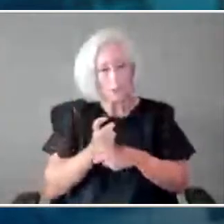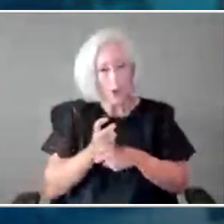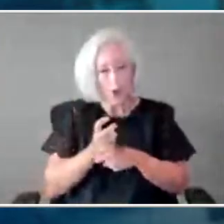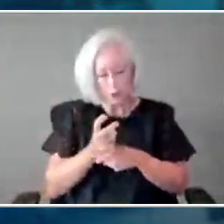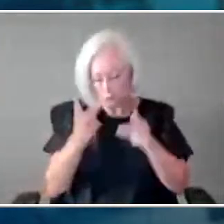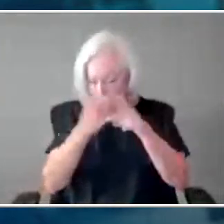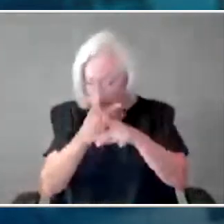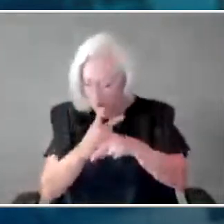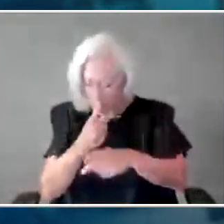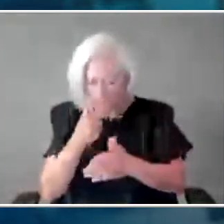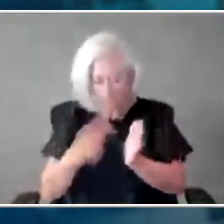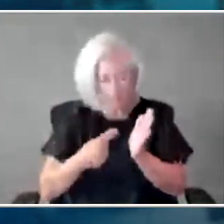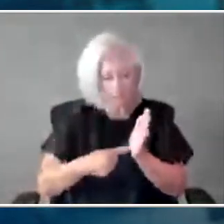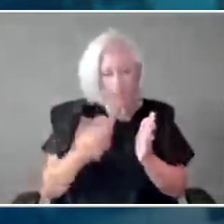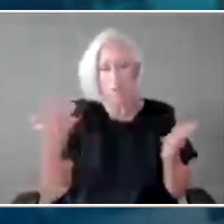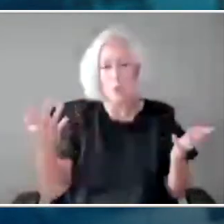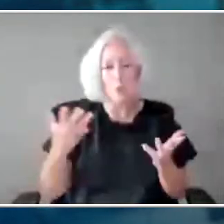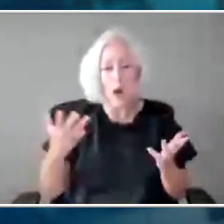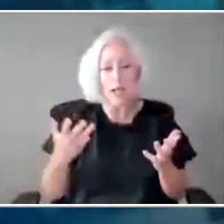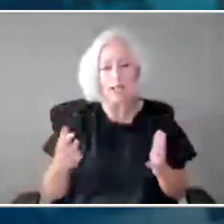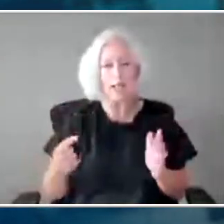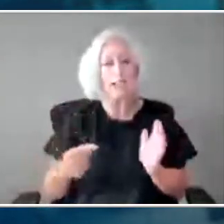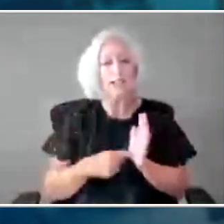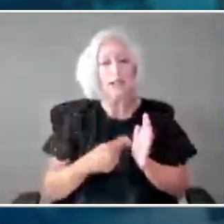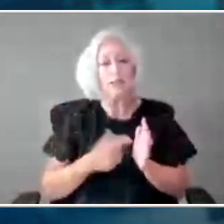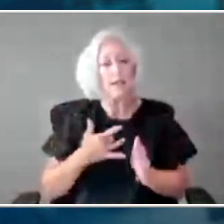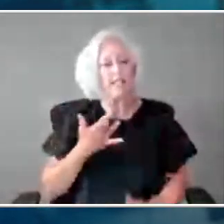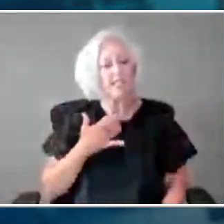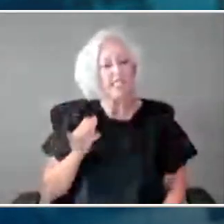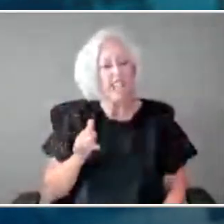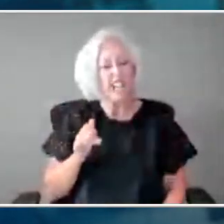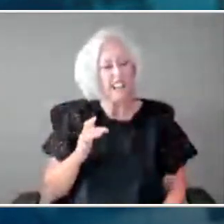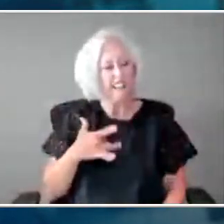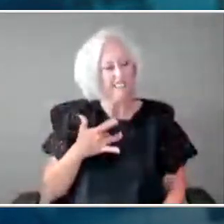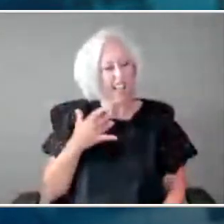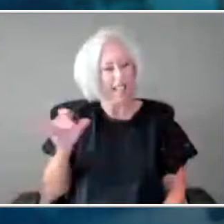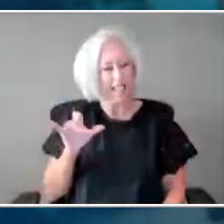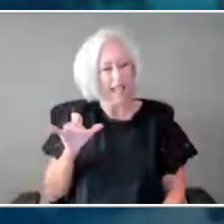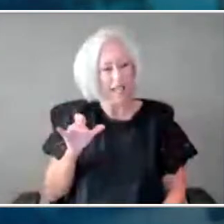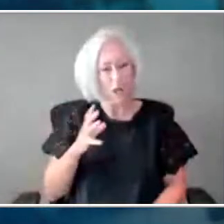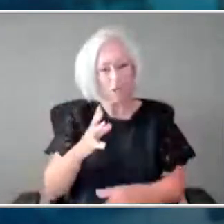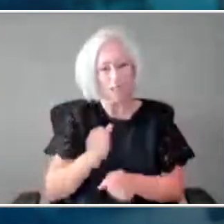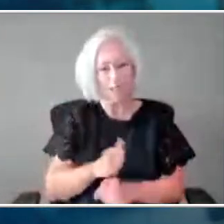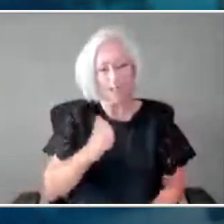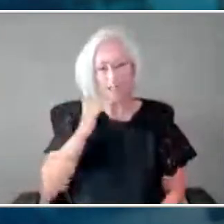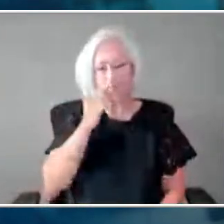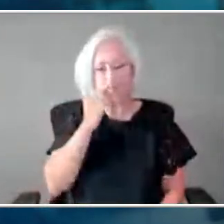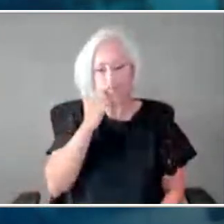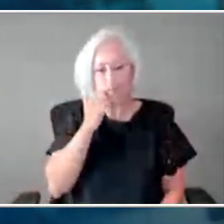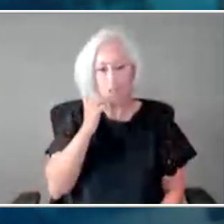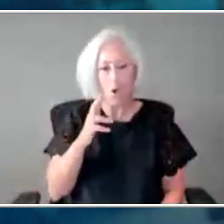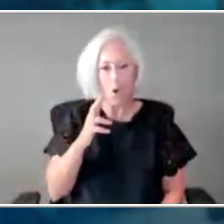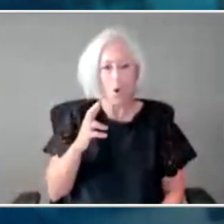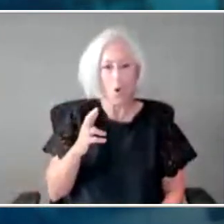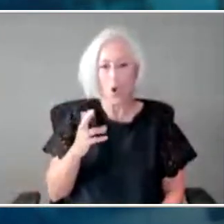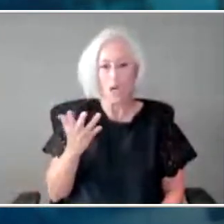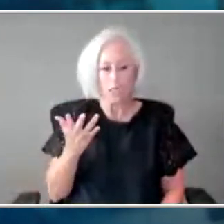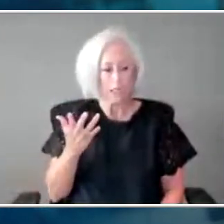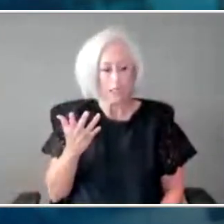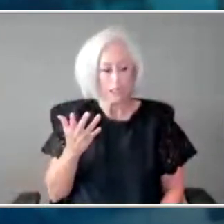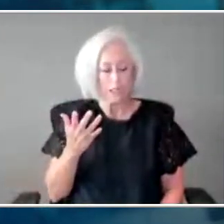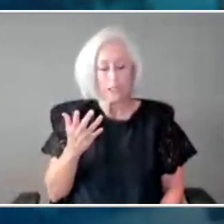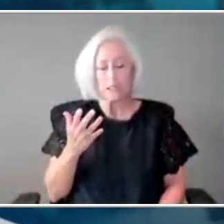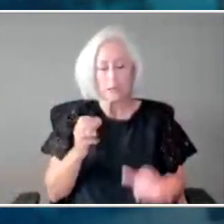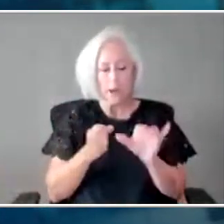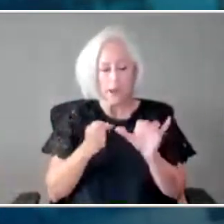kind of say, you know, I sort of felt something that felt kind of like I was getting my period, or felt kind of like how I feel when I ovulate, for women who can feel ovulation. But there are also some women who